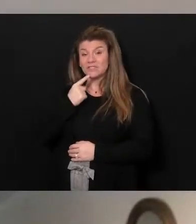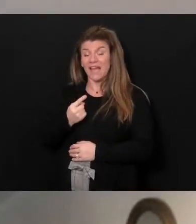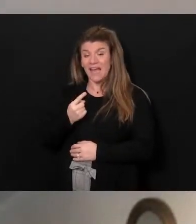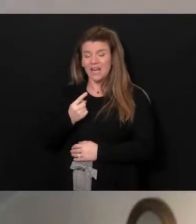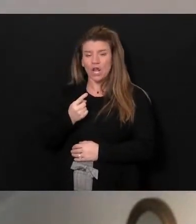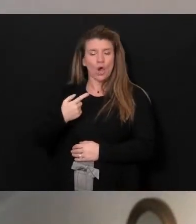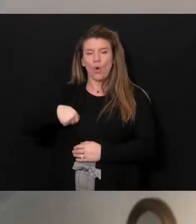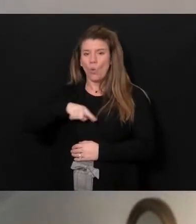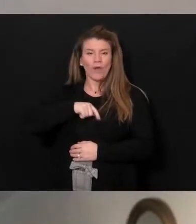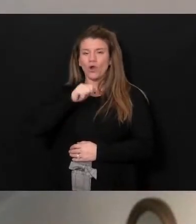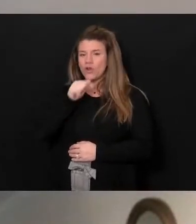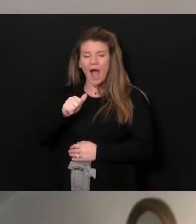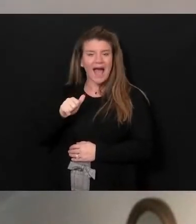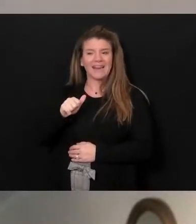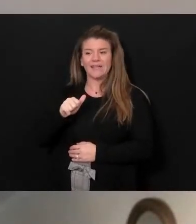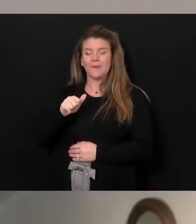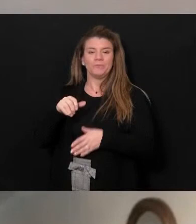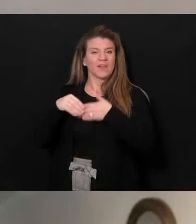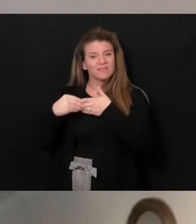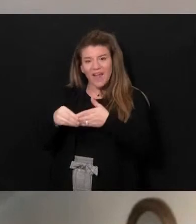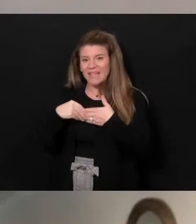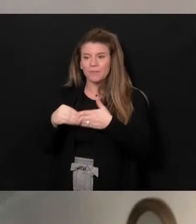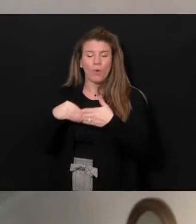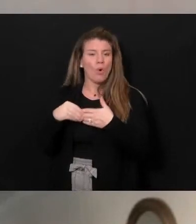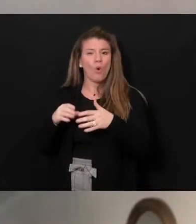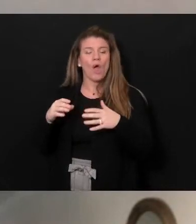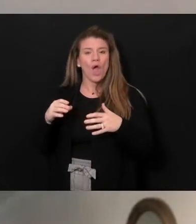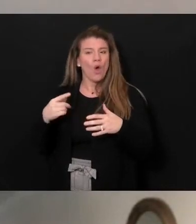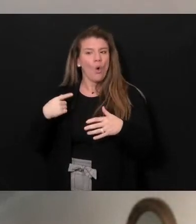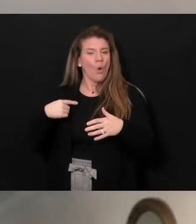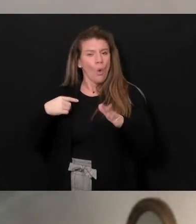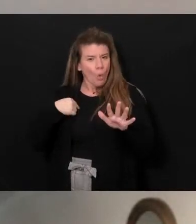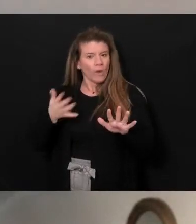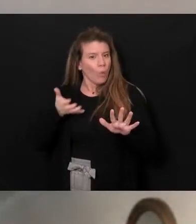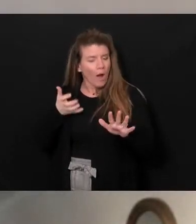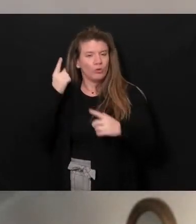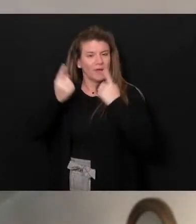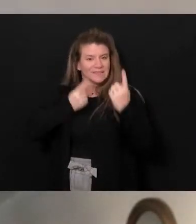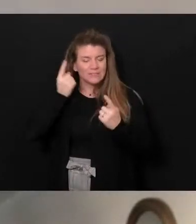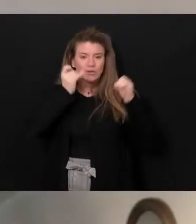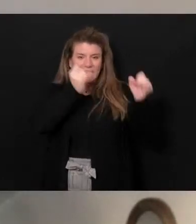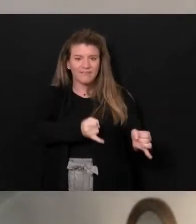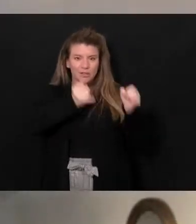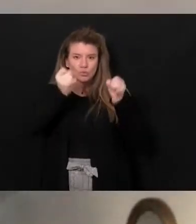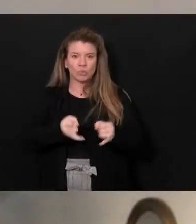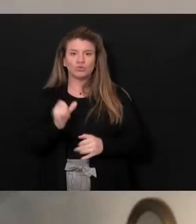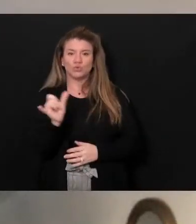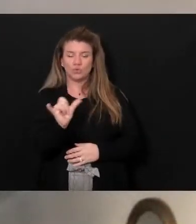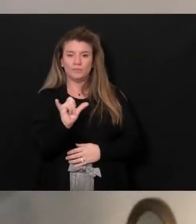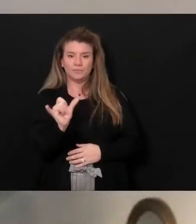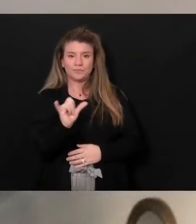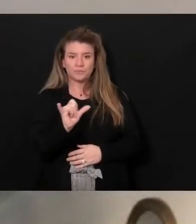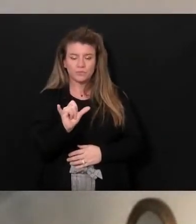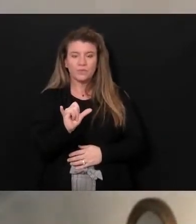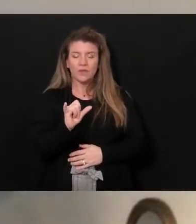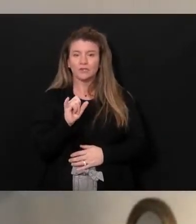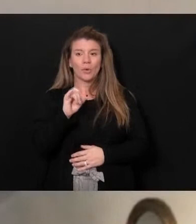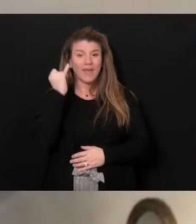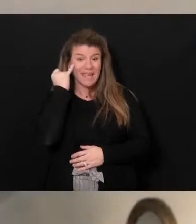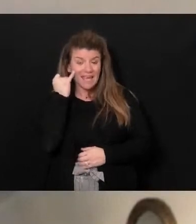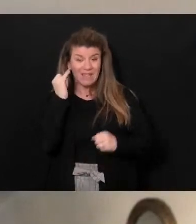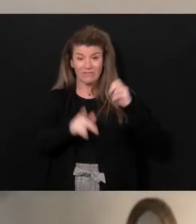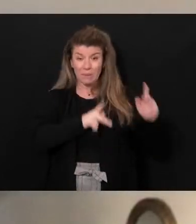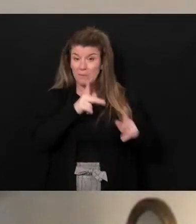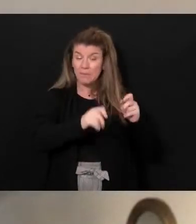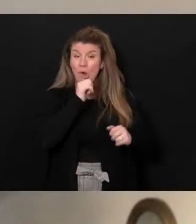are not inflexible, and we always want to consider the individual involved too. So even if people aren't quite